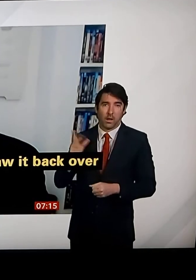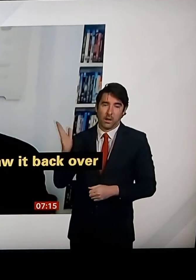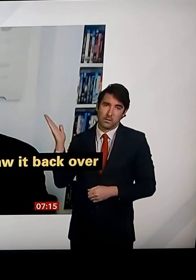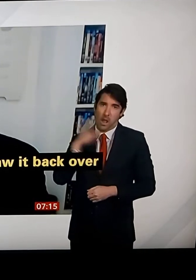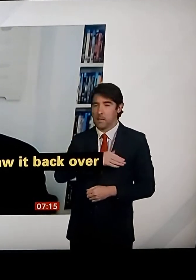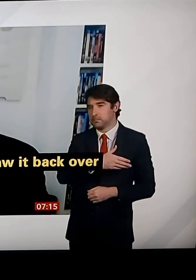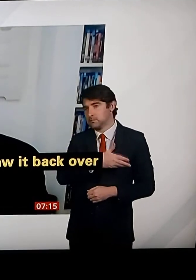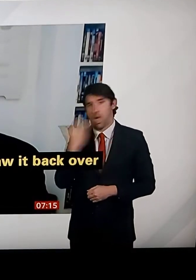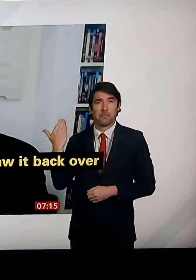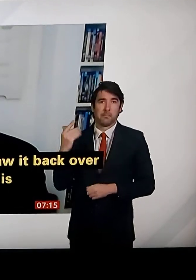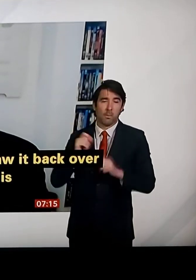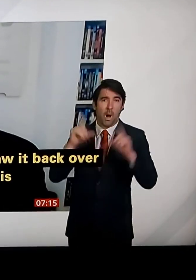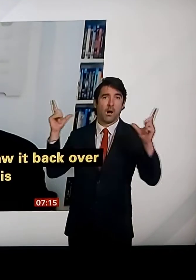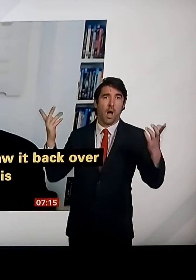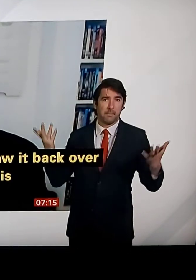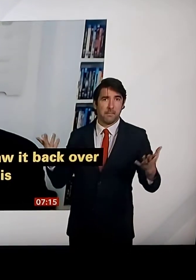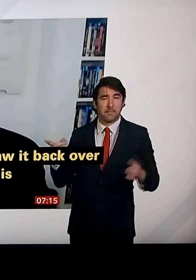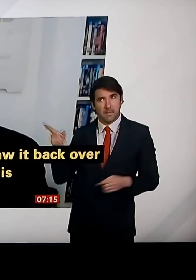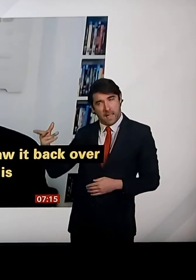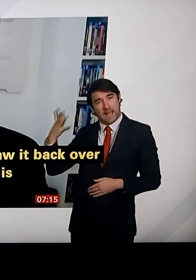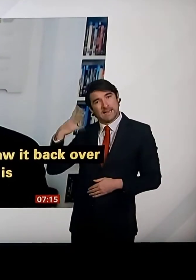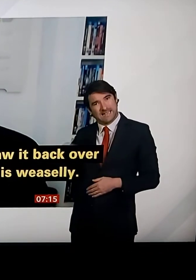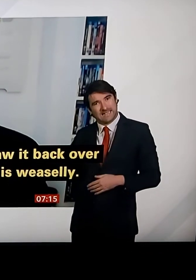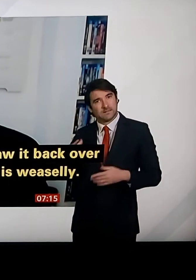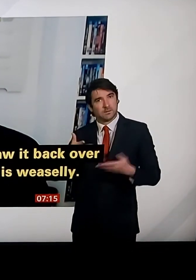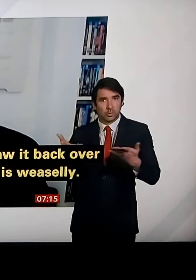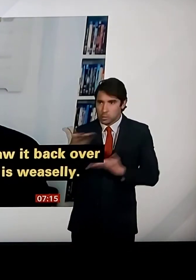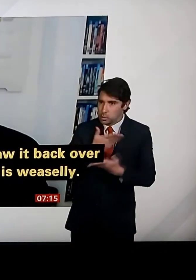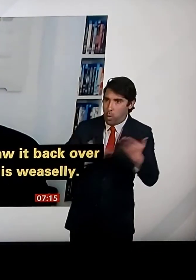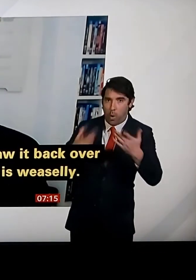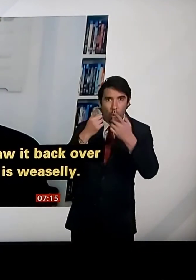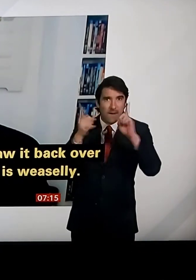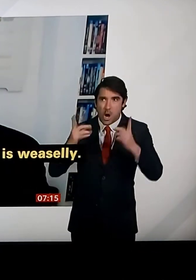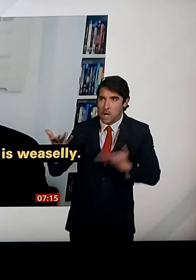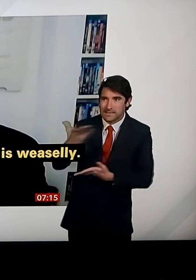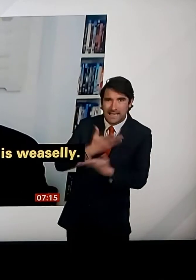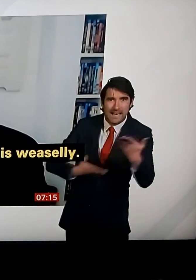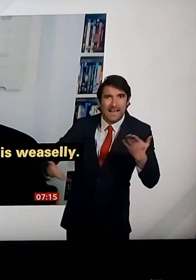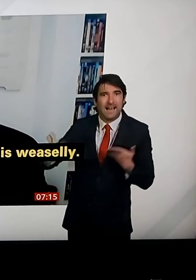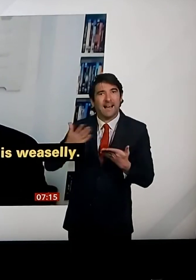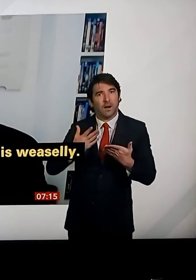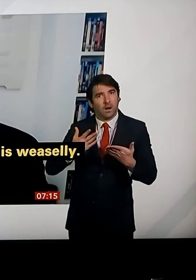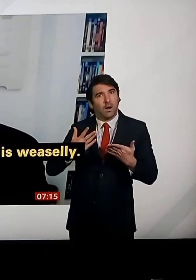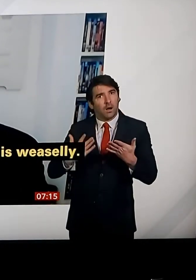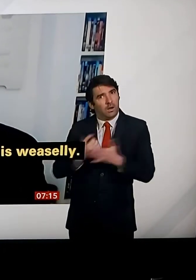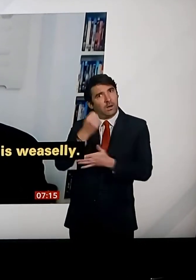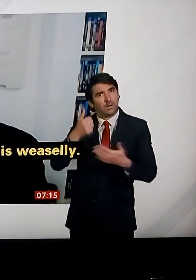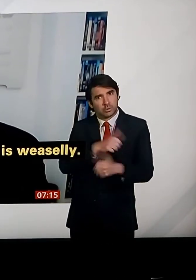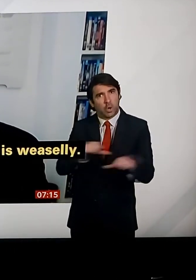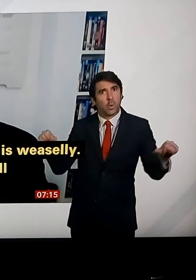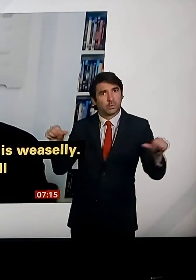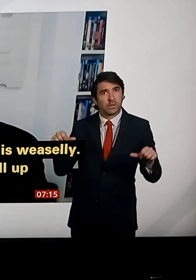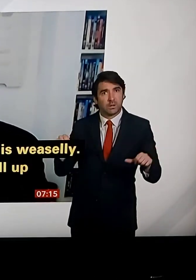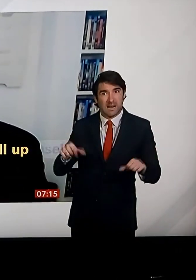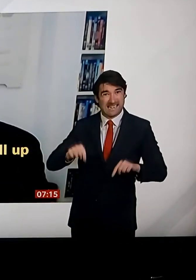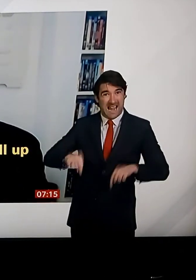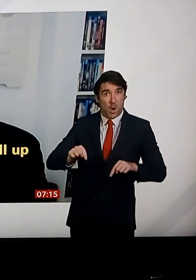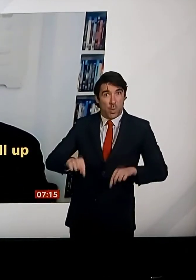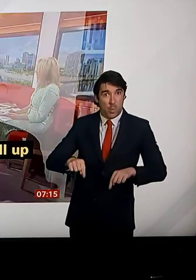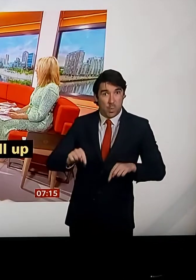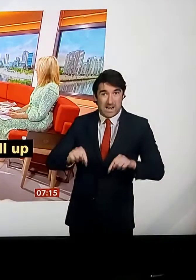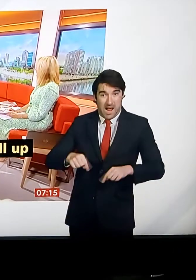situation, call up Universities UK and get us a solution. And we need it, well, in the next few days,